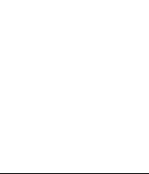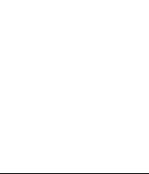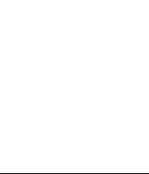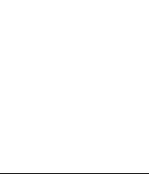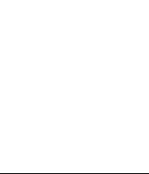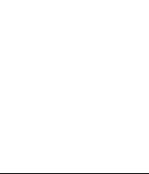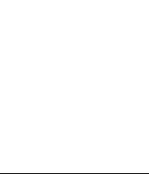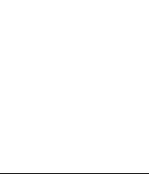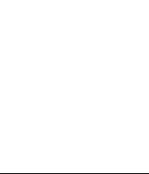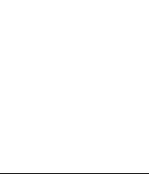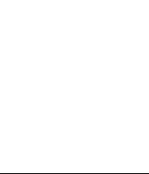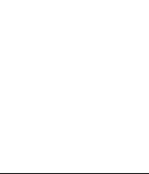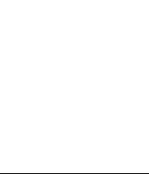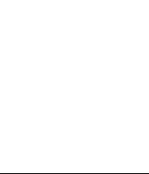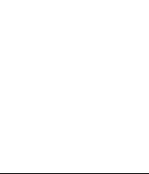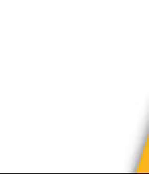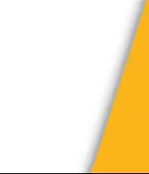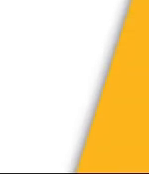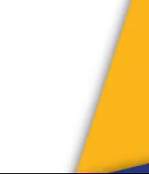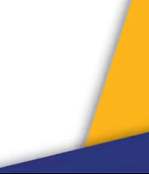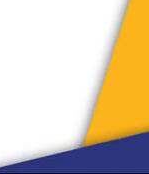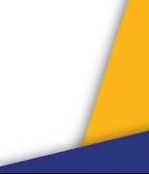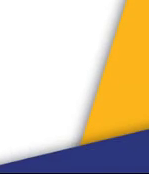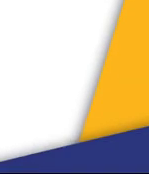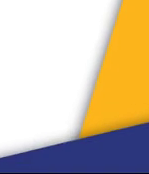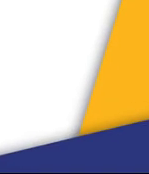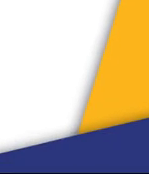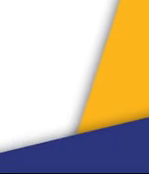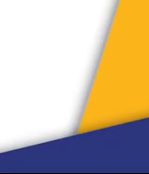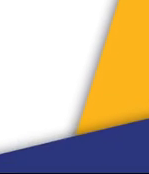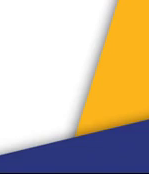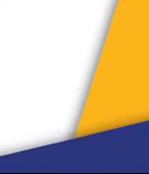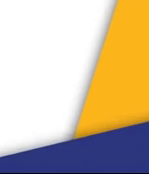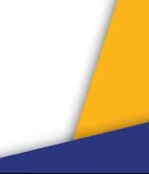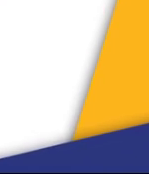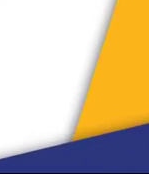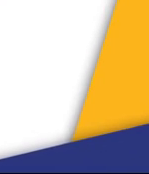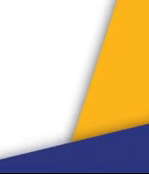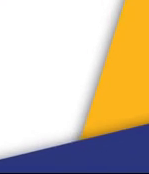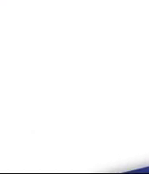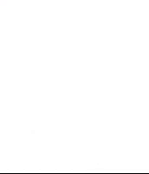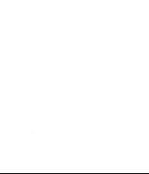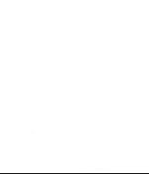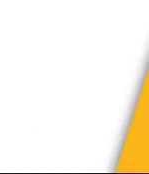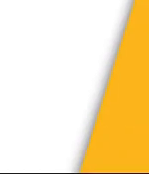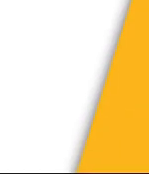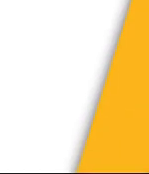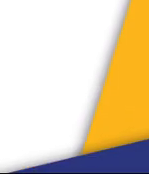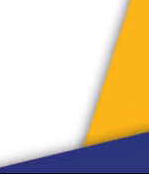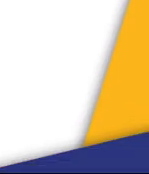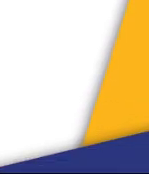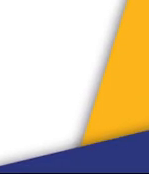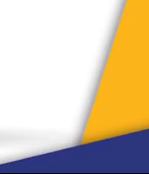Wasamatrix 2021 Catch-Up is brought to you by the Department of Basic Education, NECT,